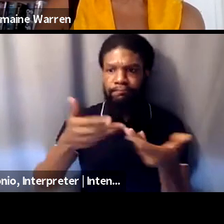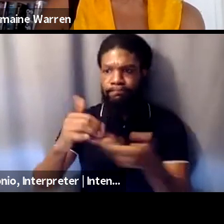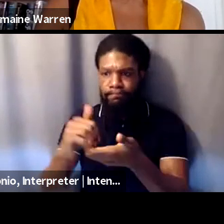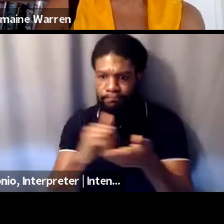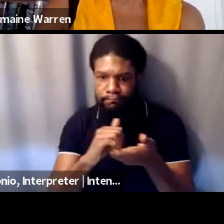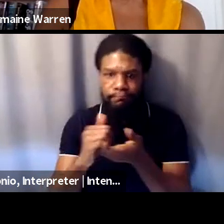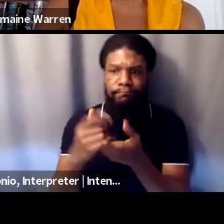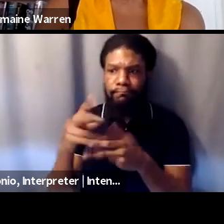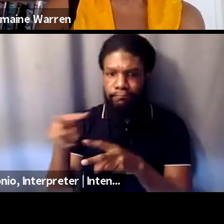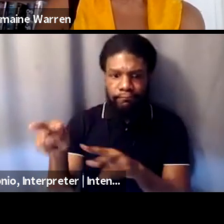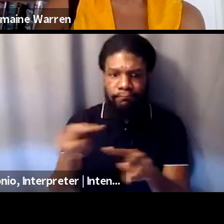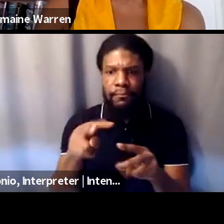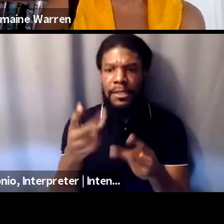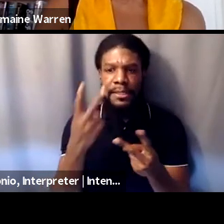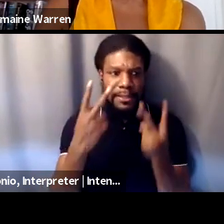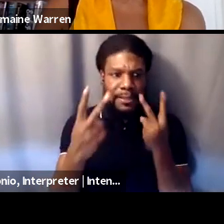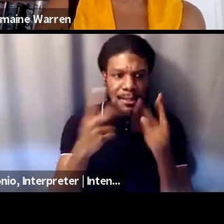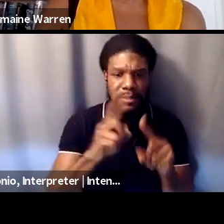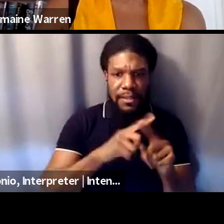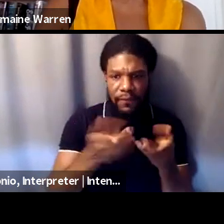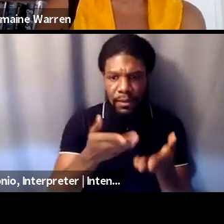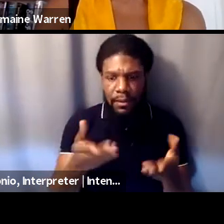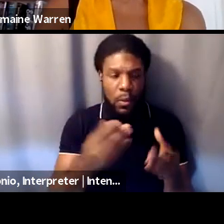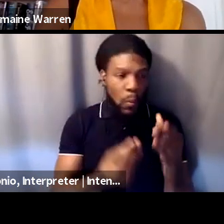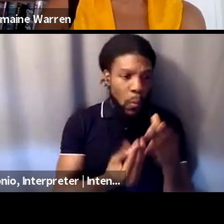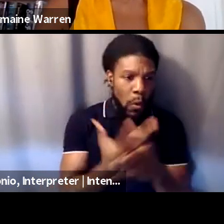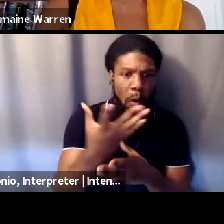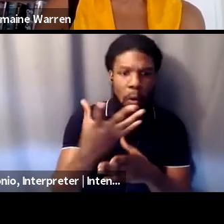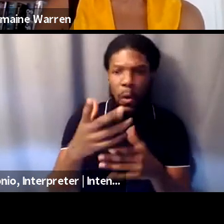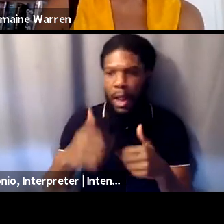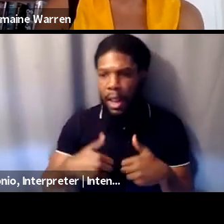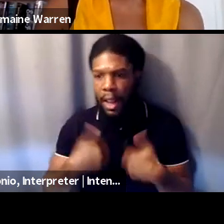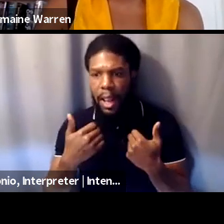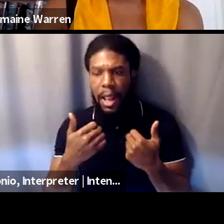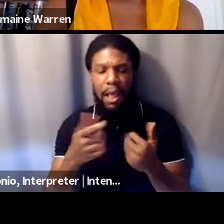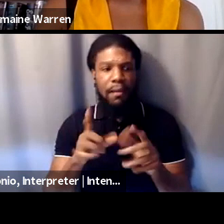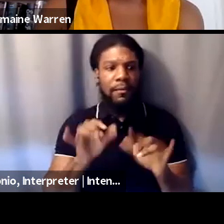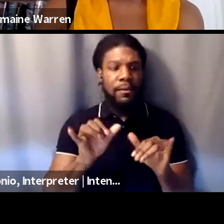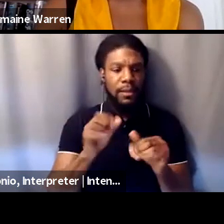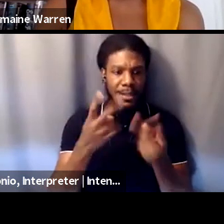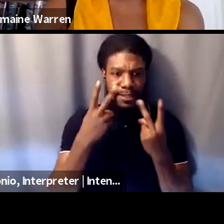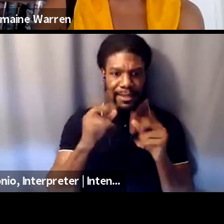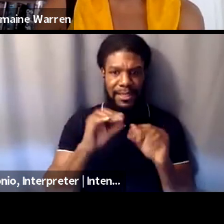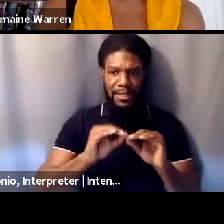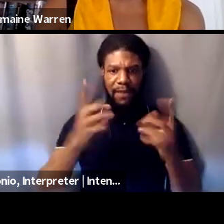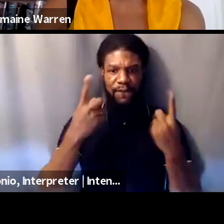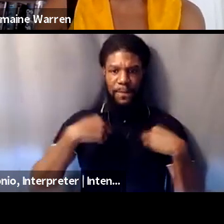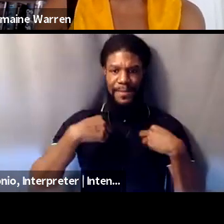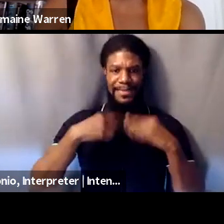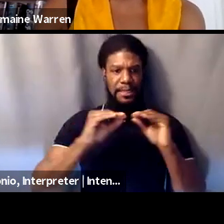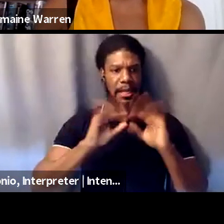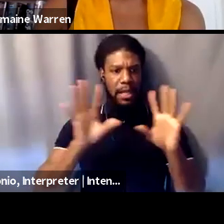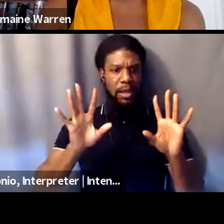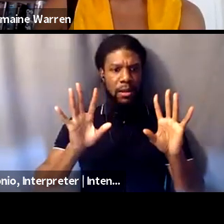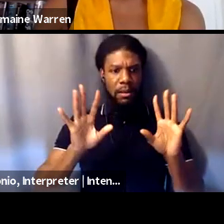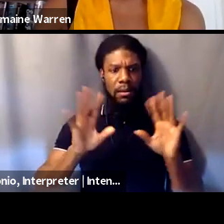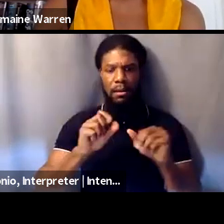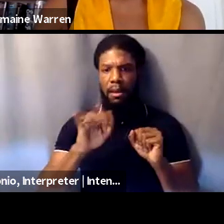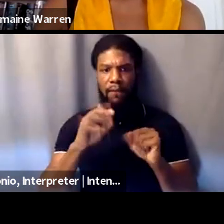see something live, and how much clarity there is when you don't. And taking really clear precautions